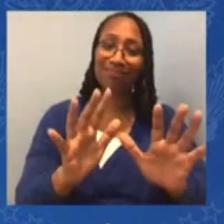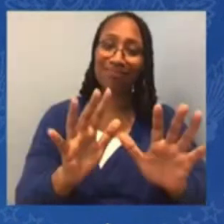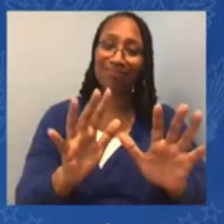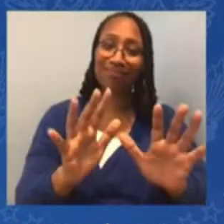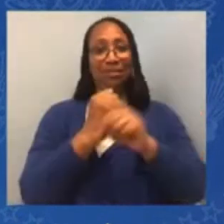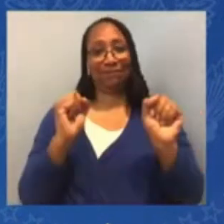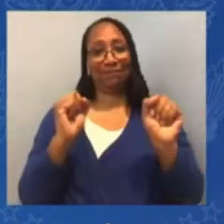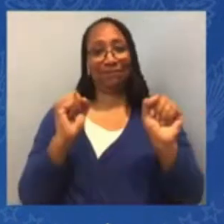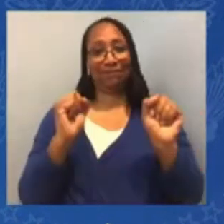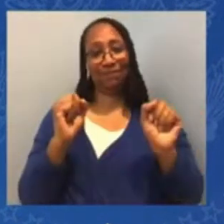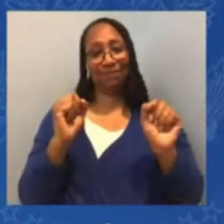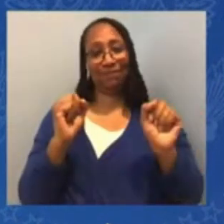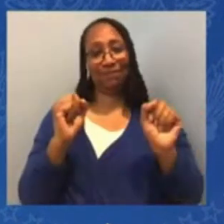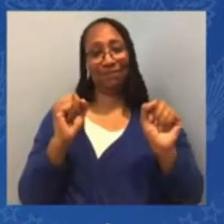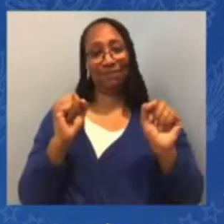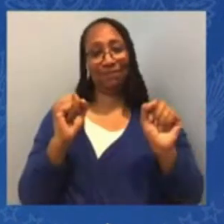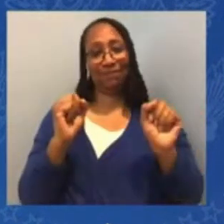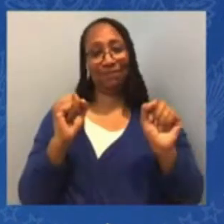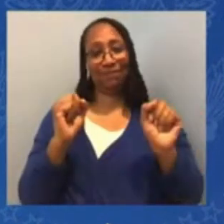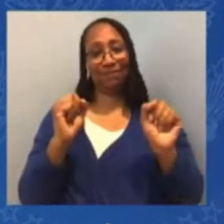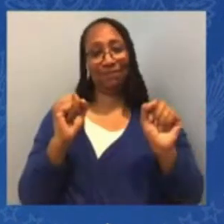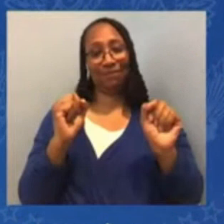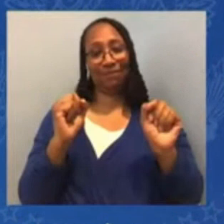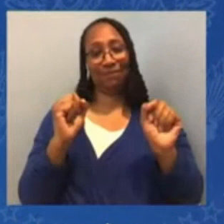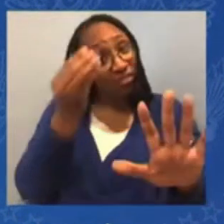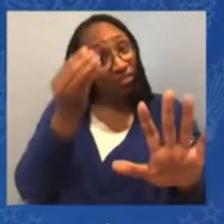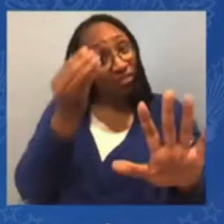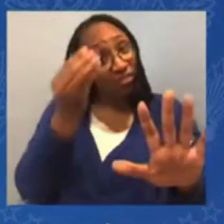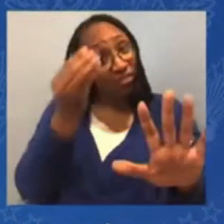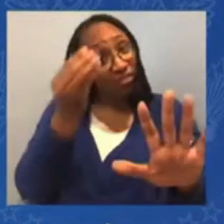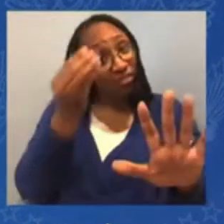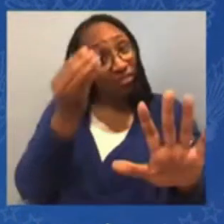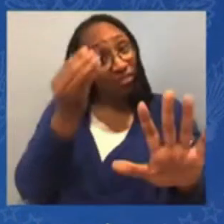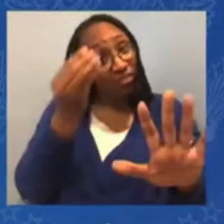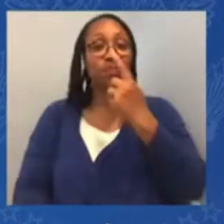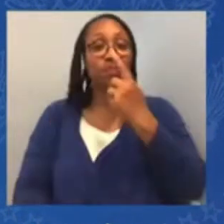But I really mean it. It's because of you. Moms demand action.